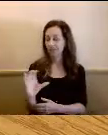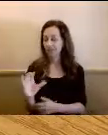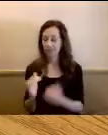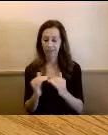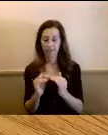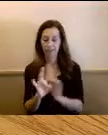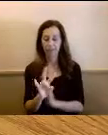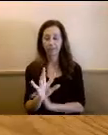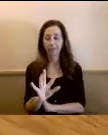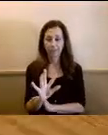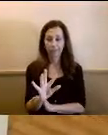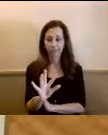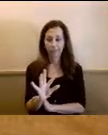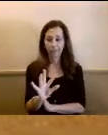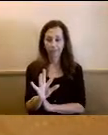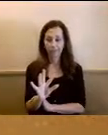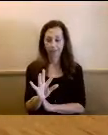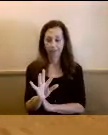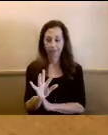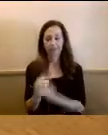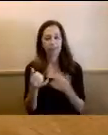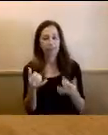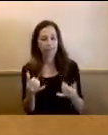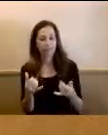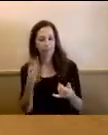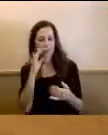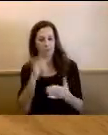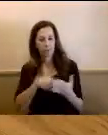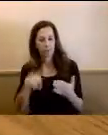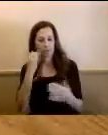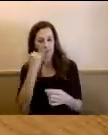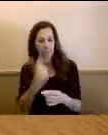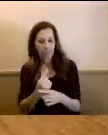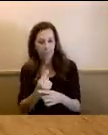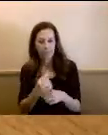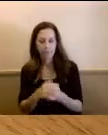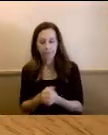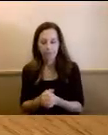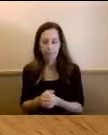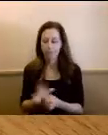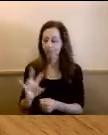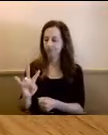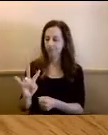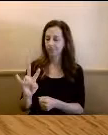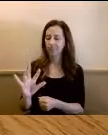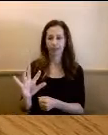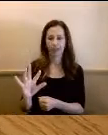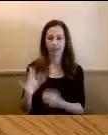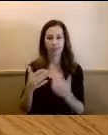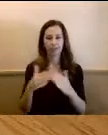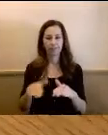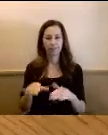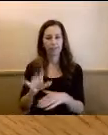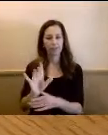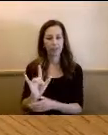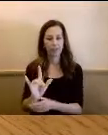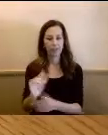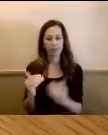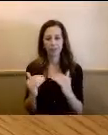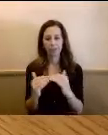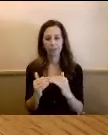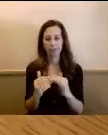c equals 75. Now let's verify it. So we've got 75 divided by